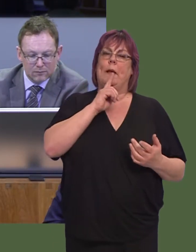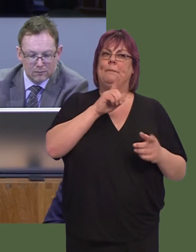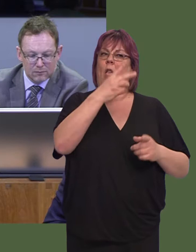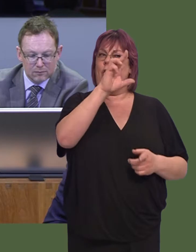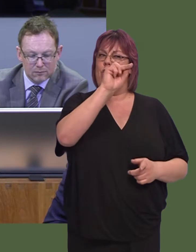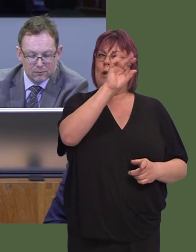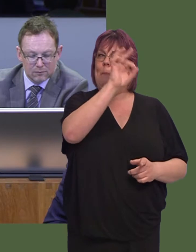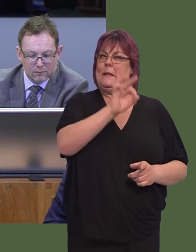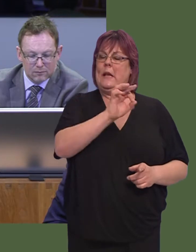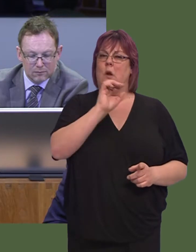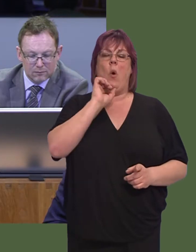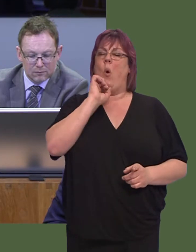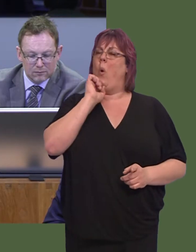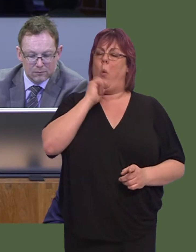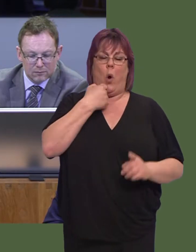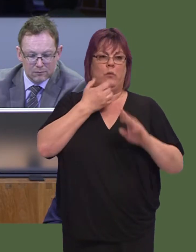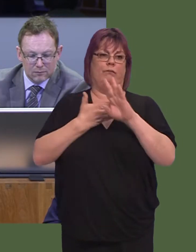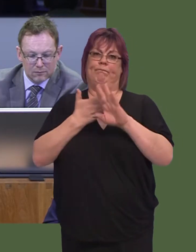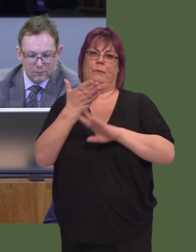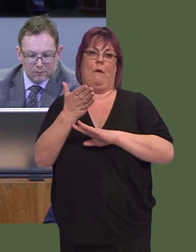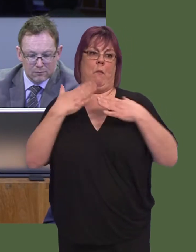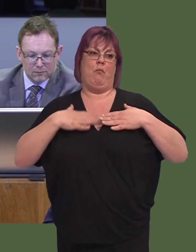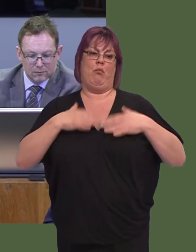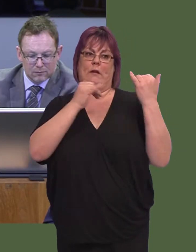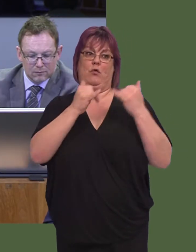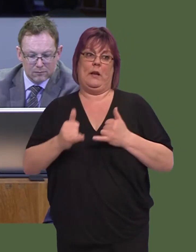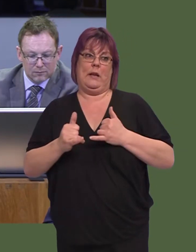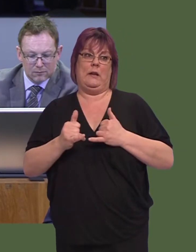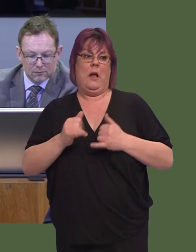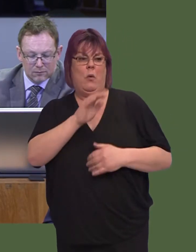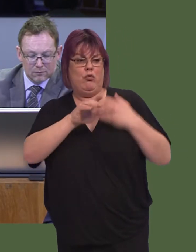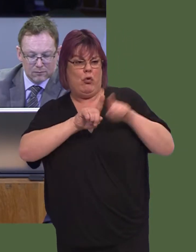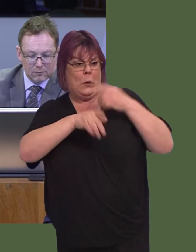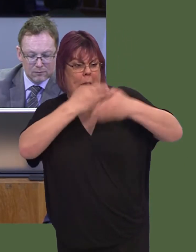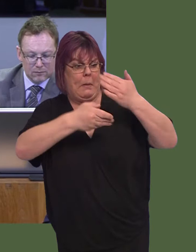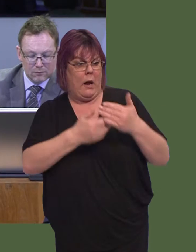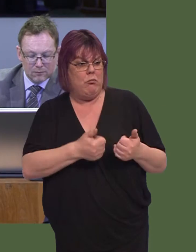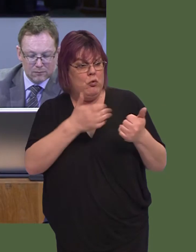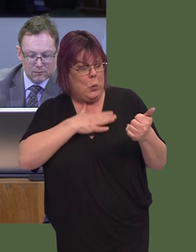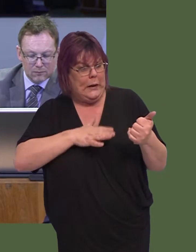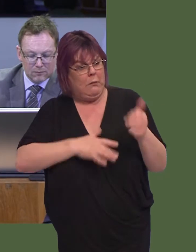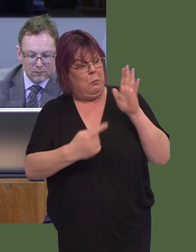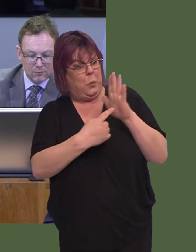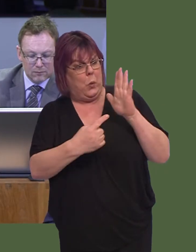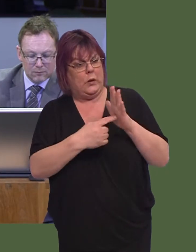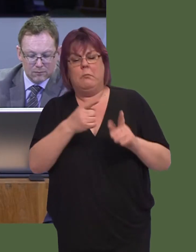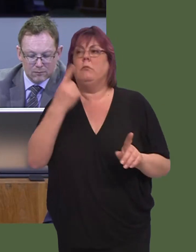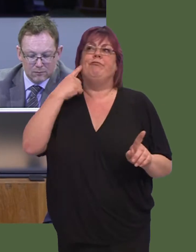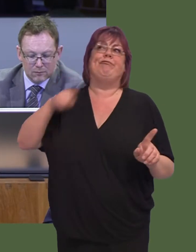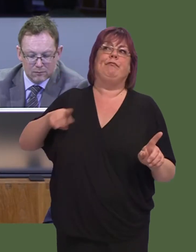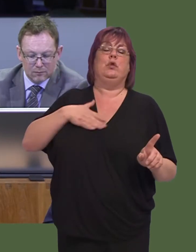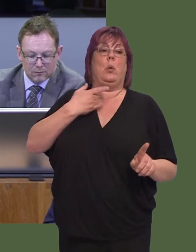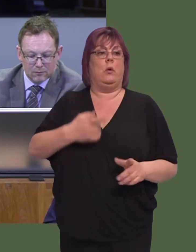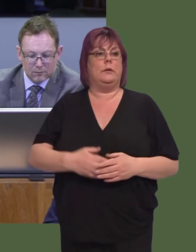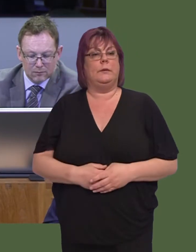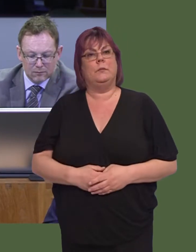hardcore 30% that we are unable to reach to persuade them of the benefit of taking up this kind of screening. Do